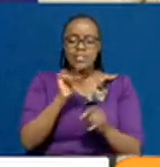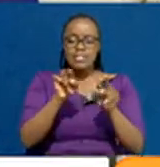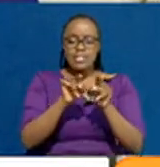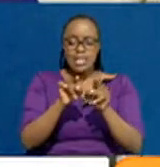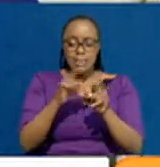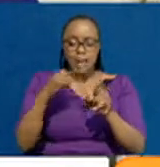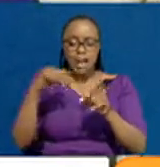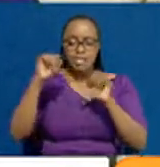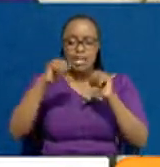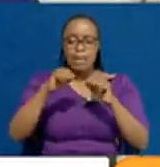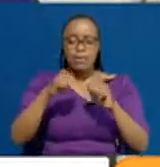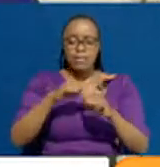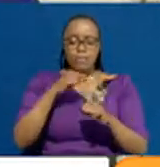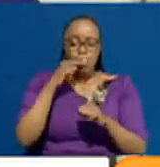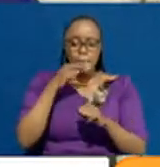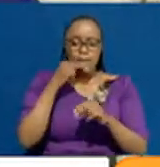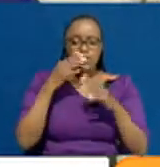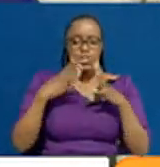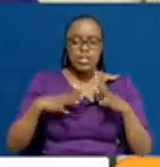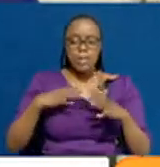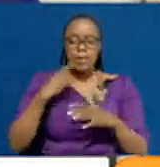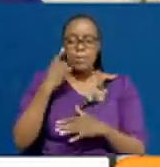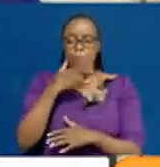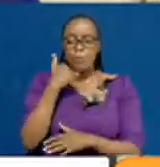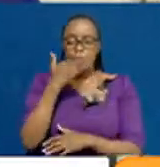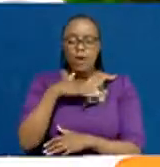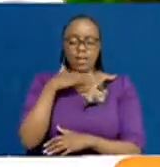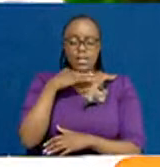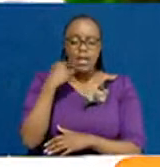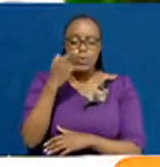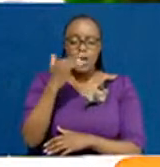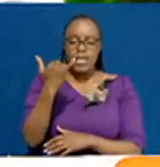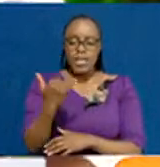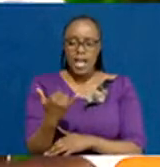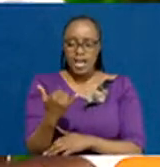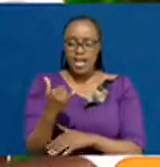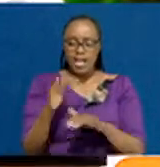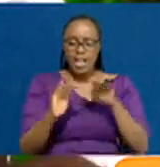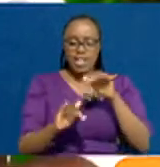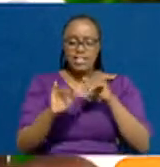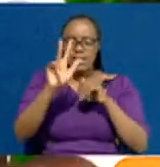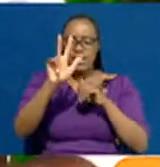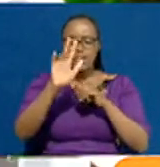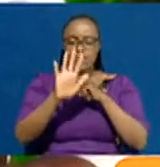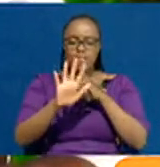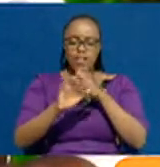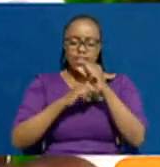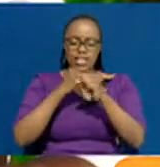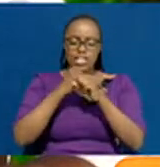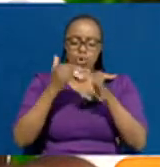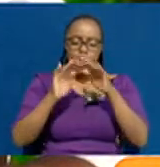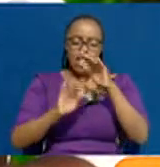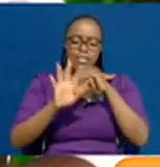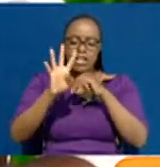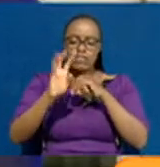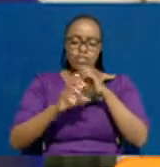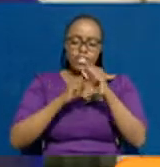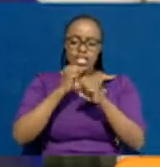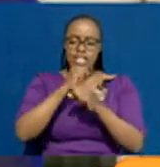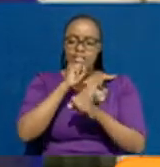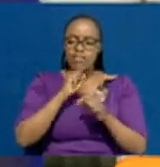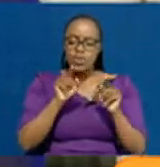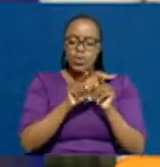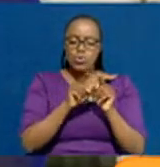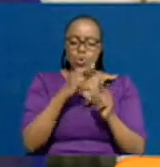we can even name people who passed on, who are young, who are less than 35 years of age or less than 40, some of whom were in